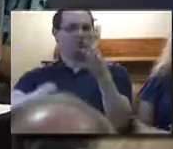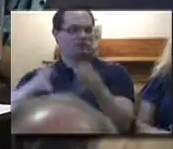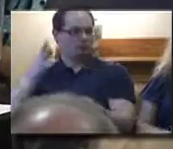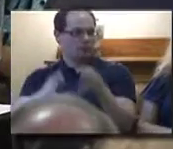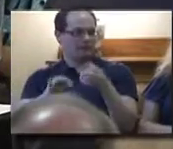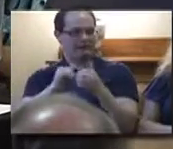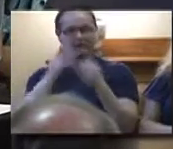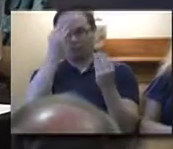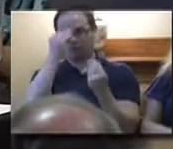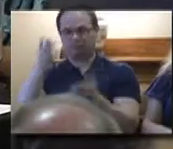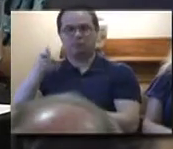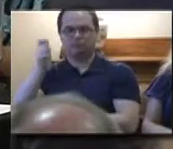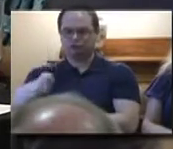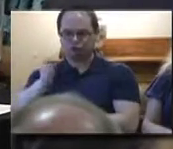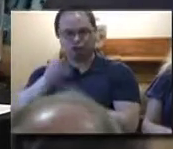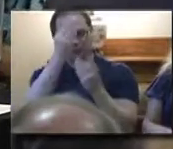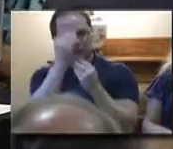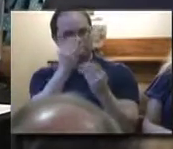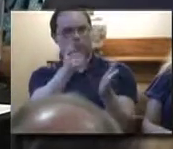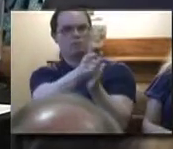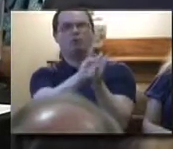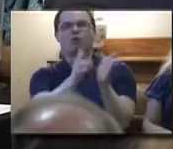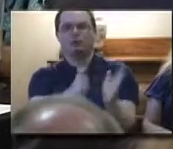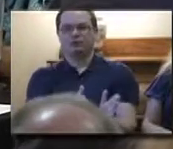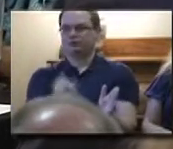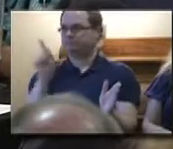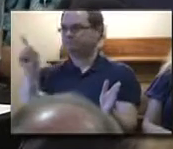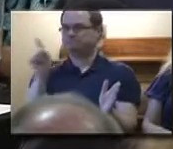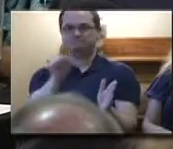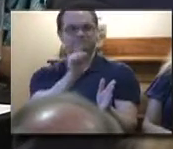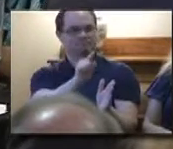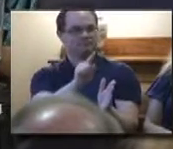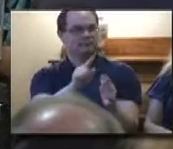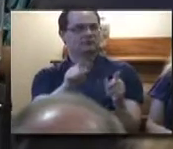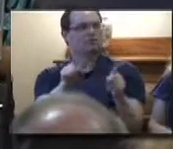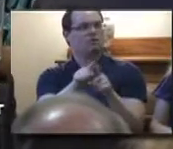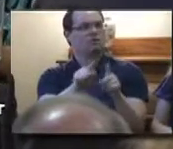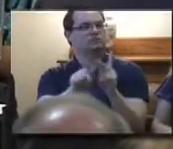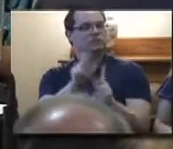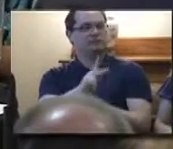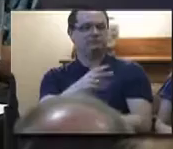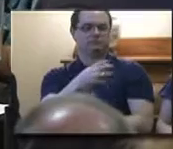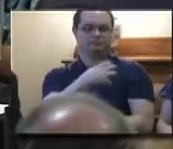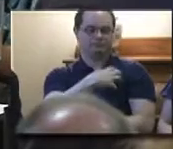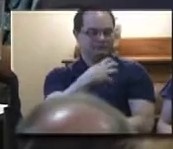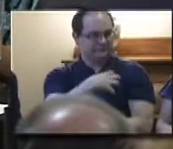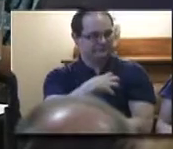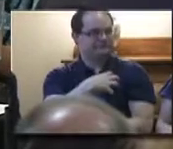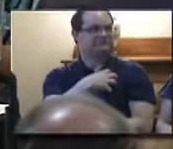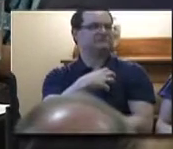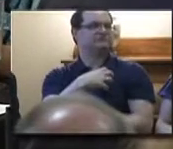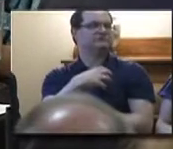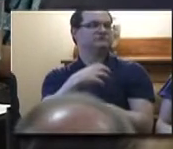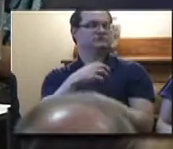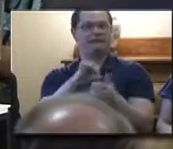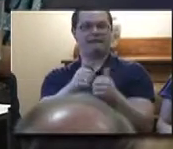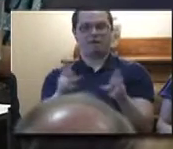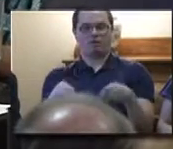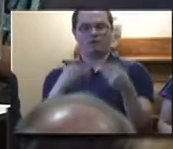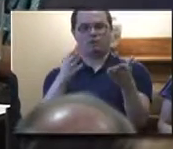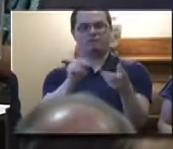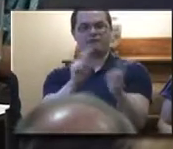inform judges and lawyers and correctional officers and police departments how they can